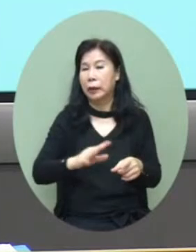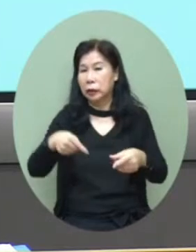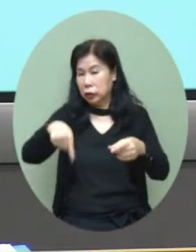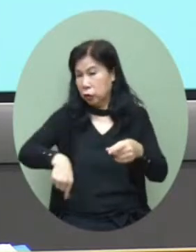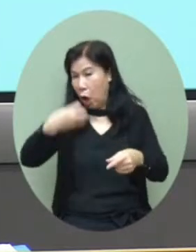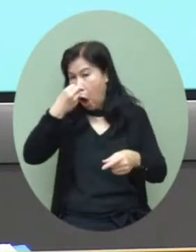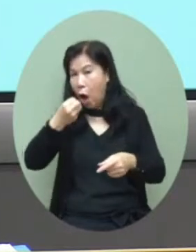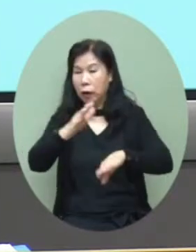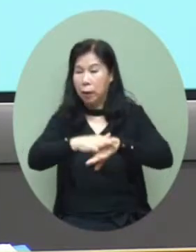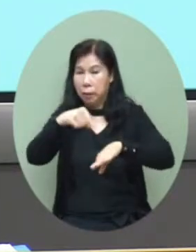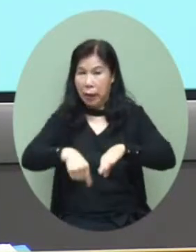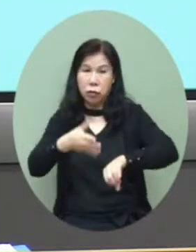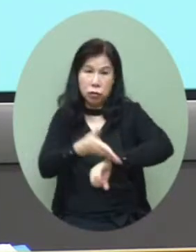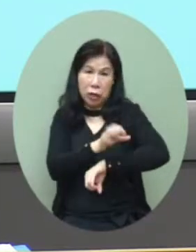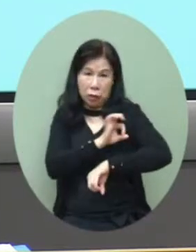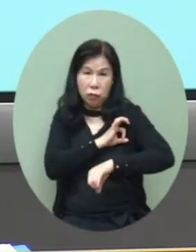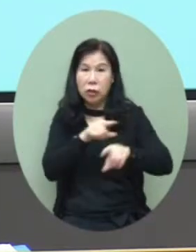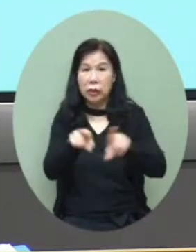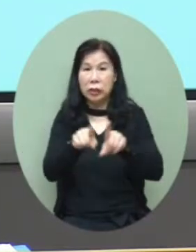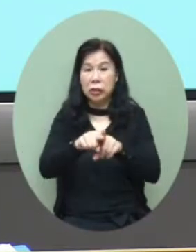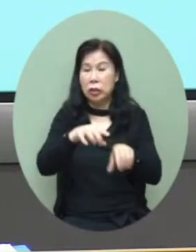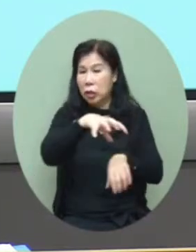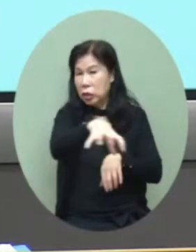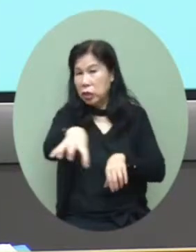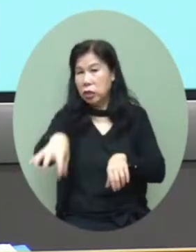relaxation and safeguard,